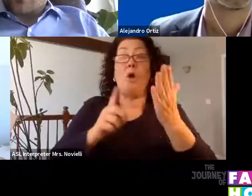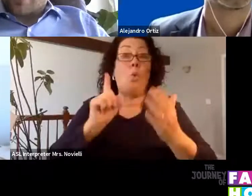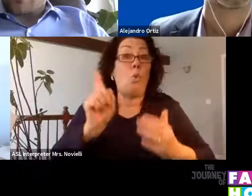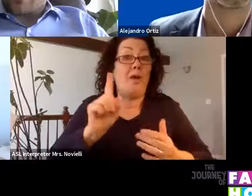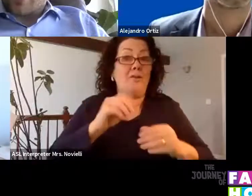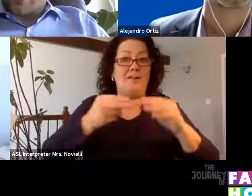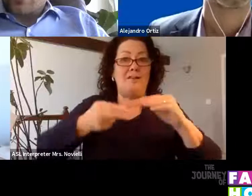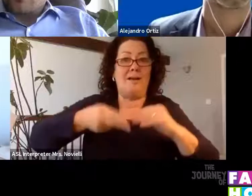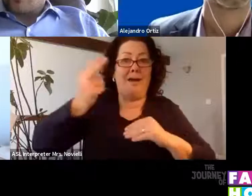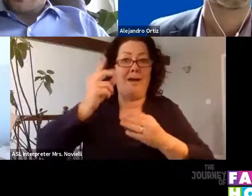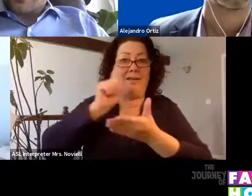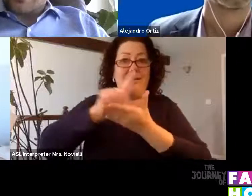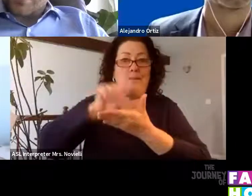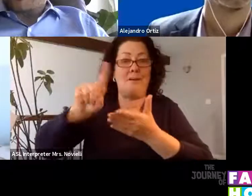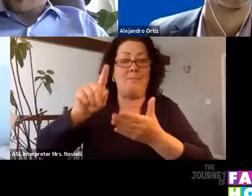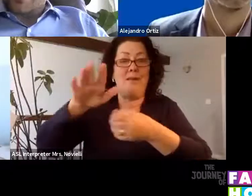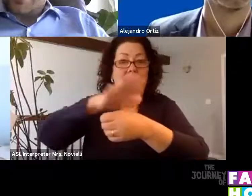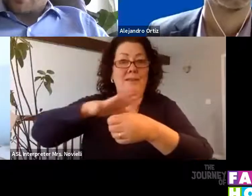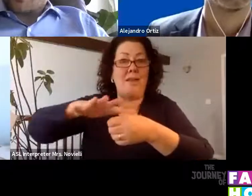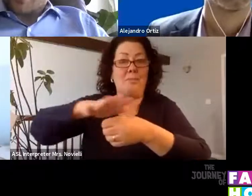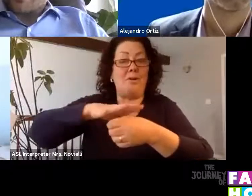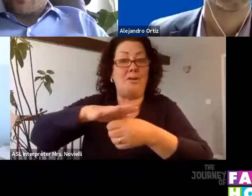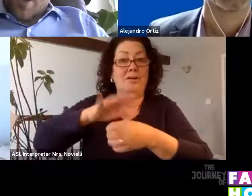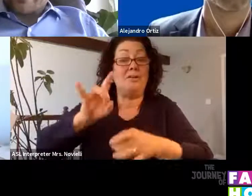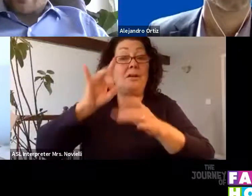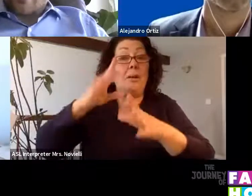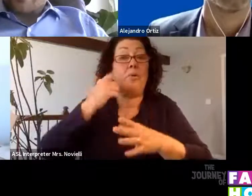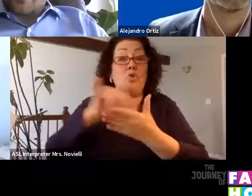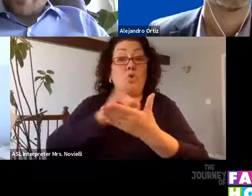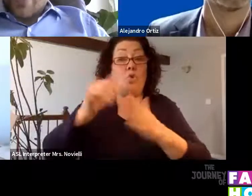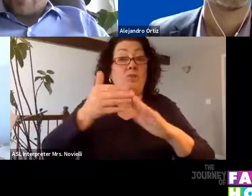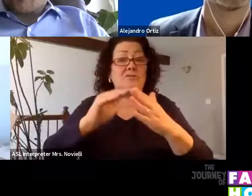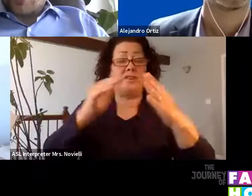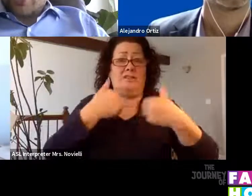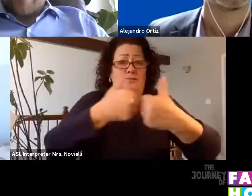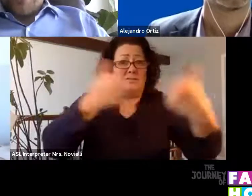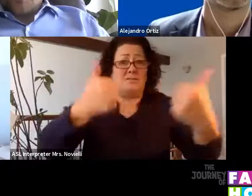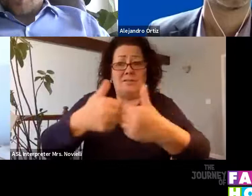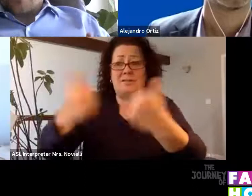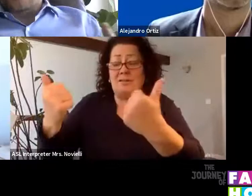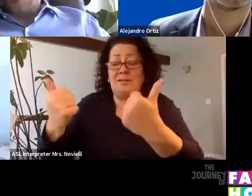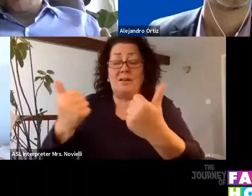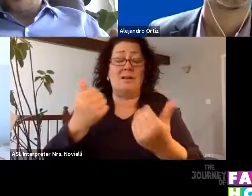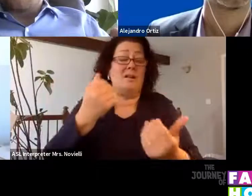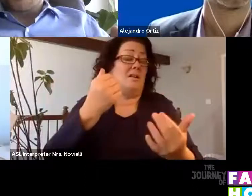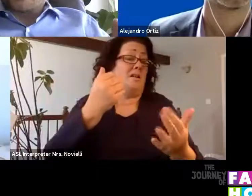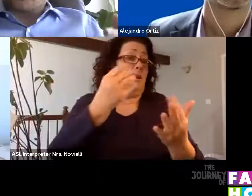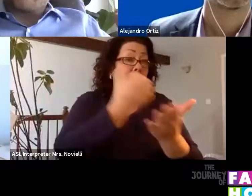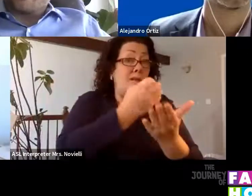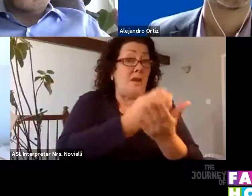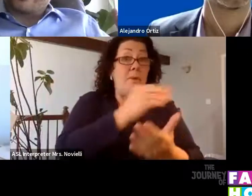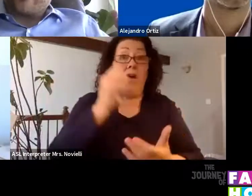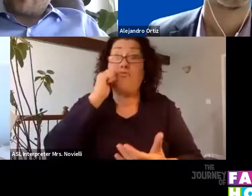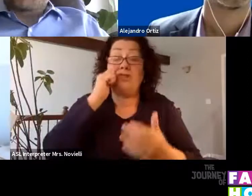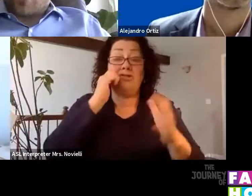neighborhoods, which is not good because New York City is deeply segregated, right, economically and racially. So in light of these findings,